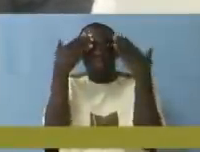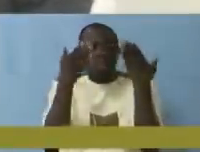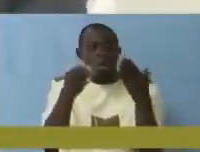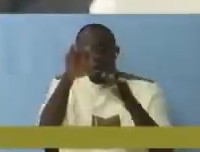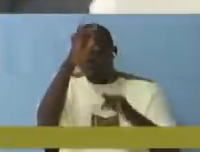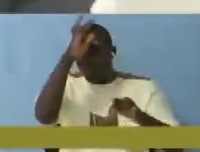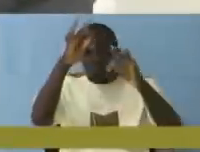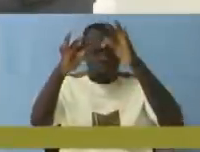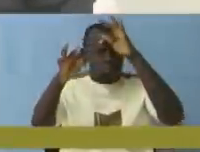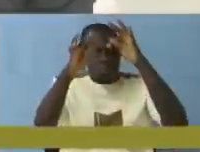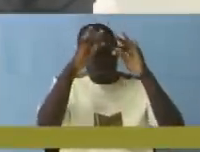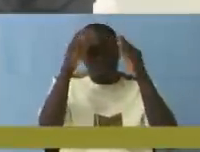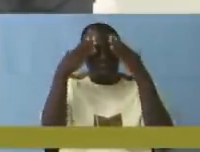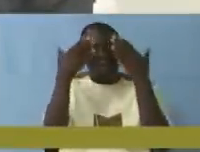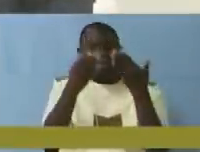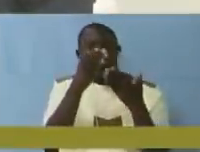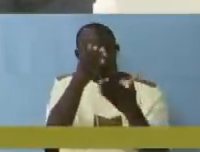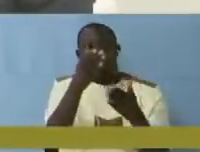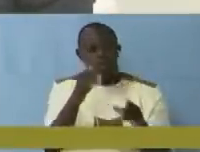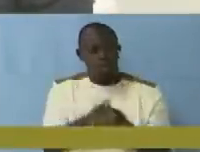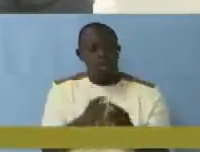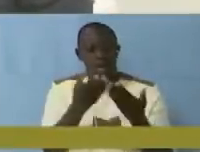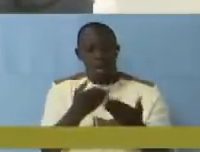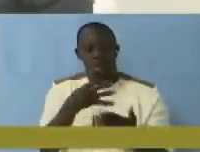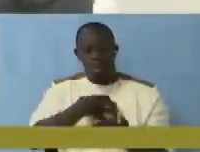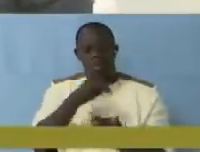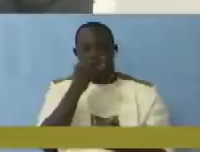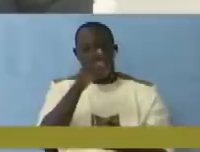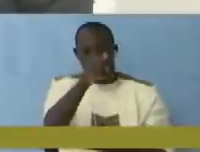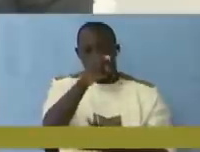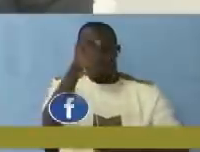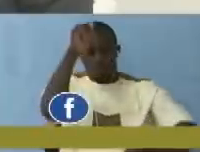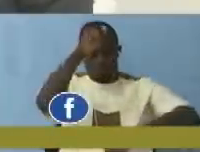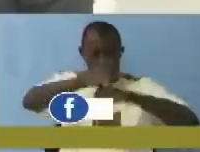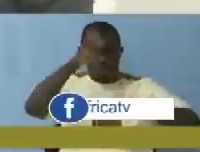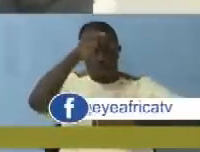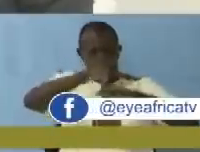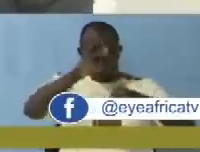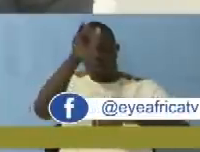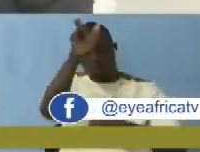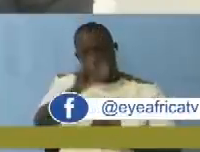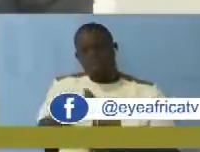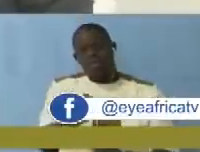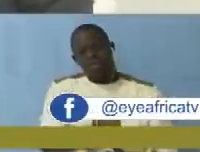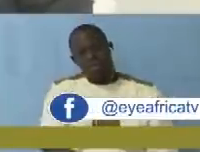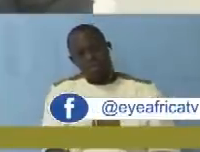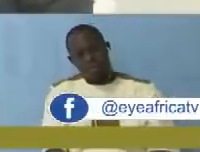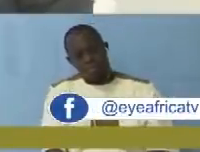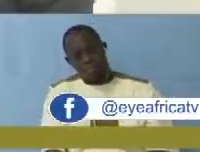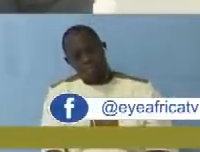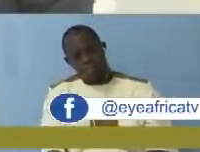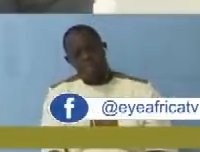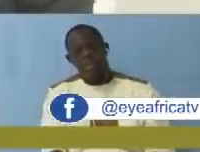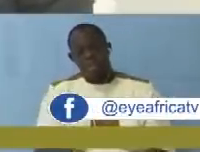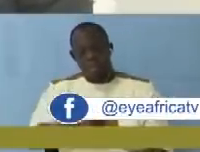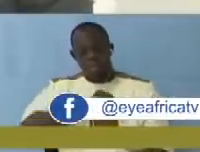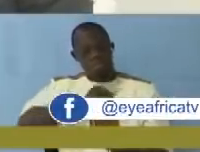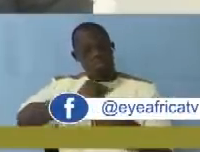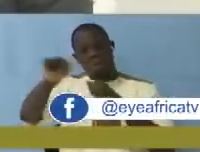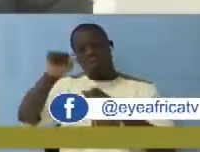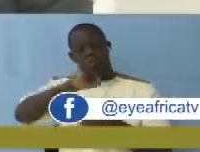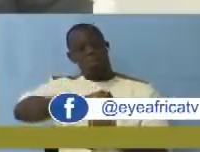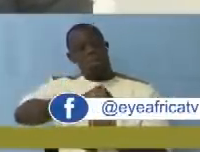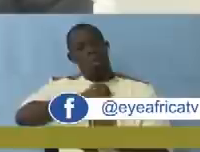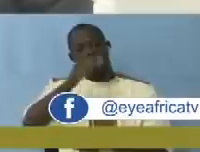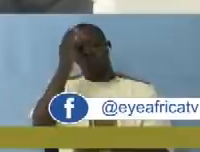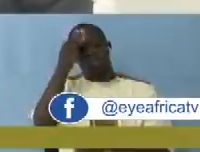him. want to come and say that you tortured him? Best known to him. sabu seni fay me yalon ko amelon kabwa damu dadla ay na fa ko ite atajire ya